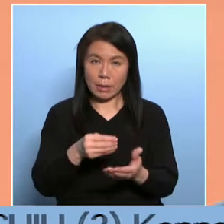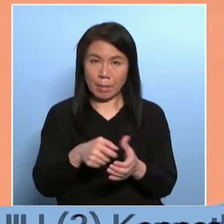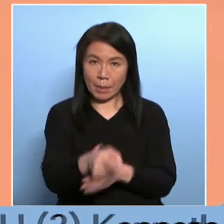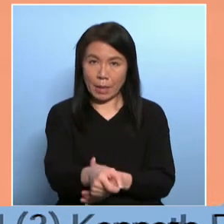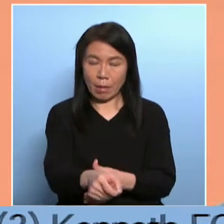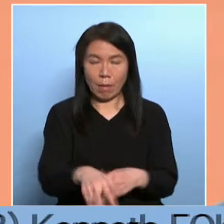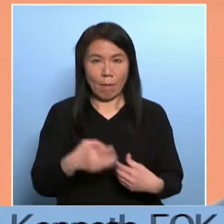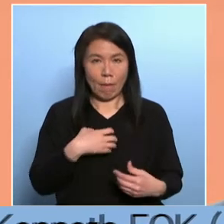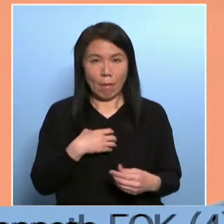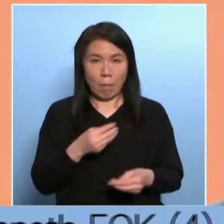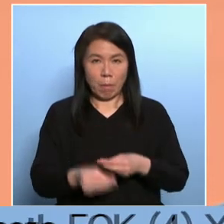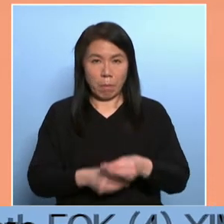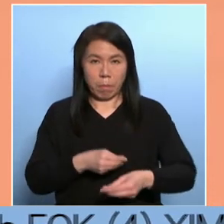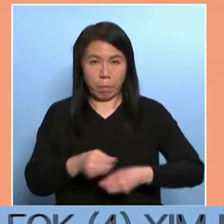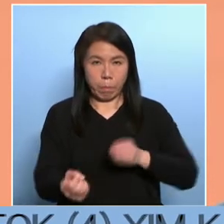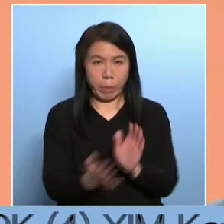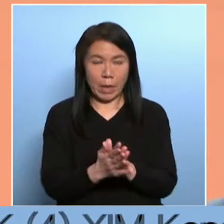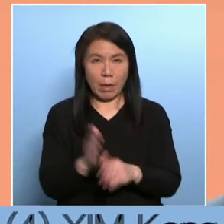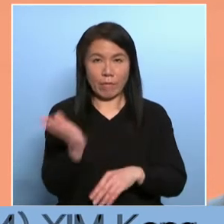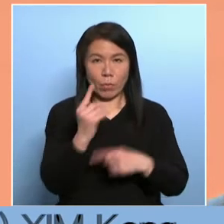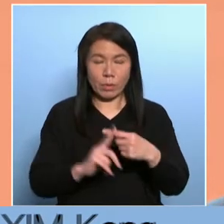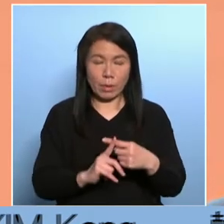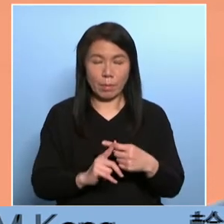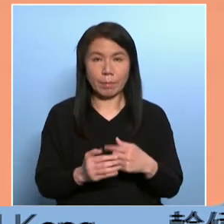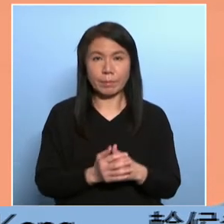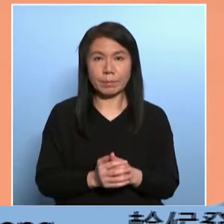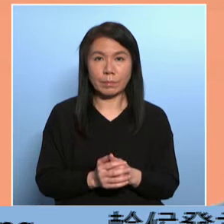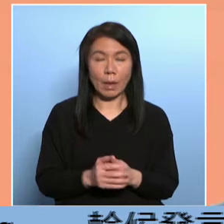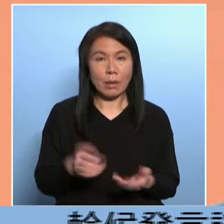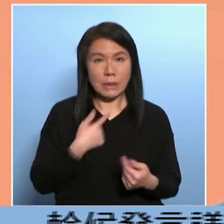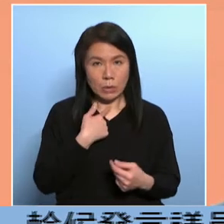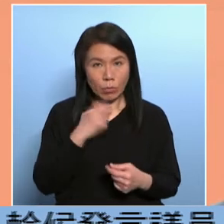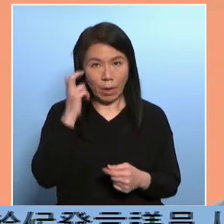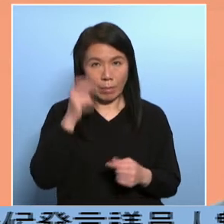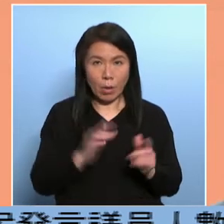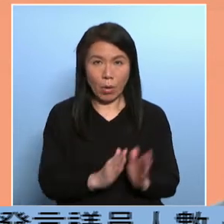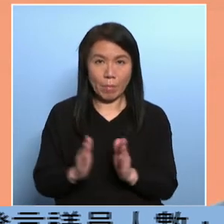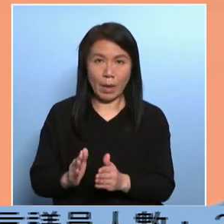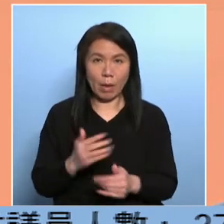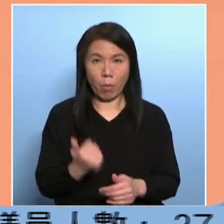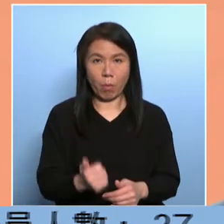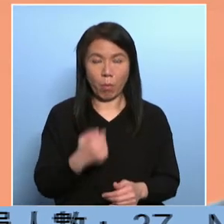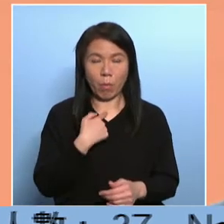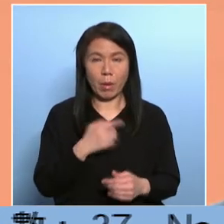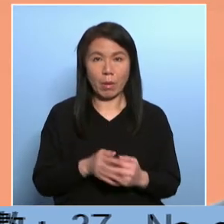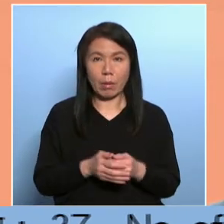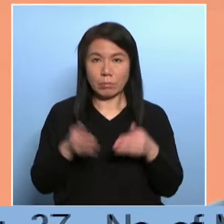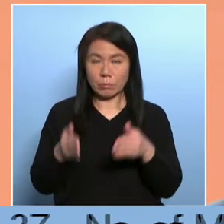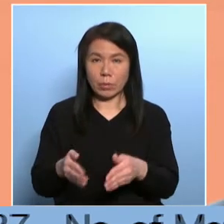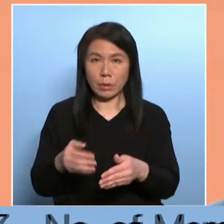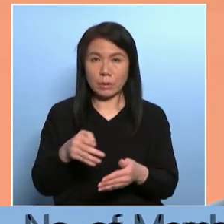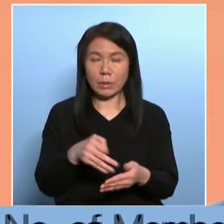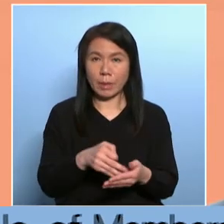have been infected to make payments not by cash, or else that would only increase